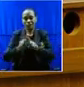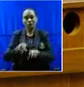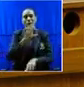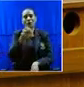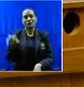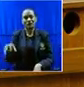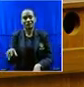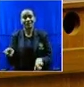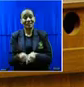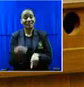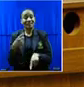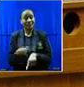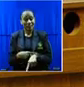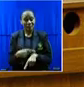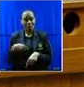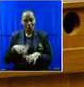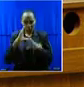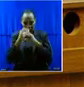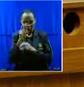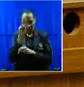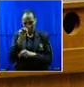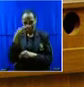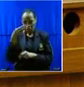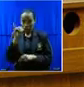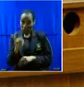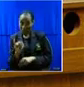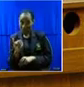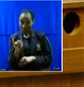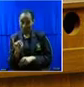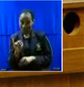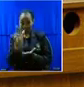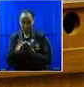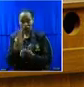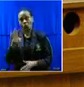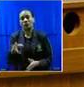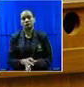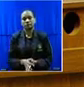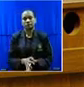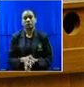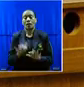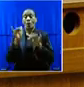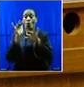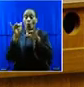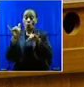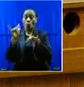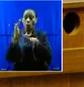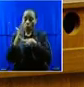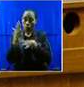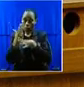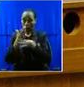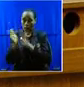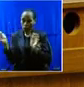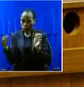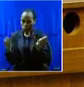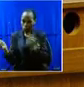of the national health insurance. Public employment will be expanded at the provincial and